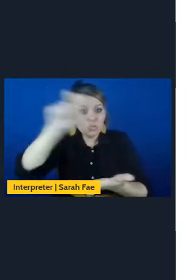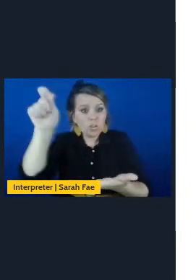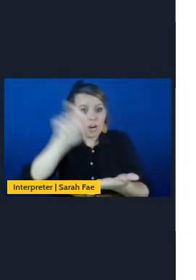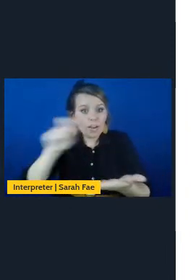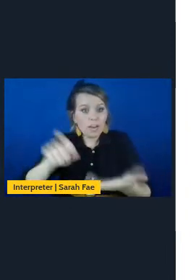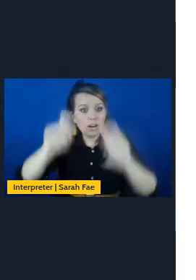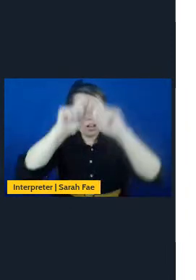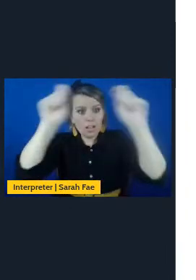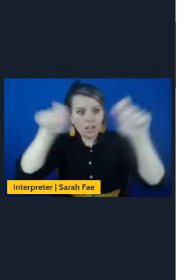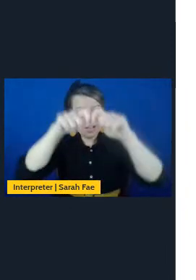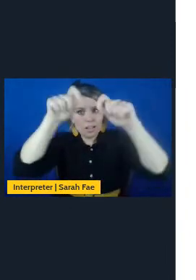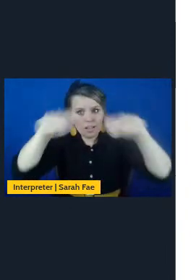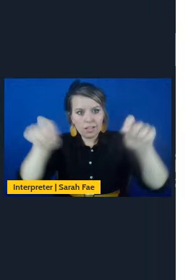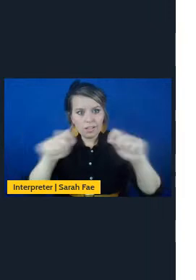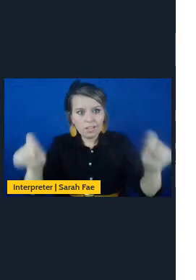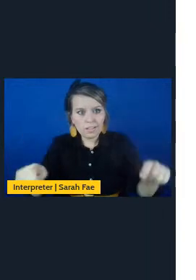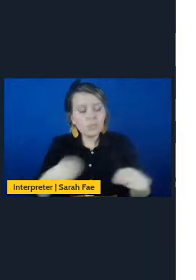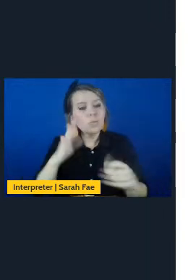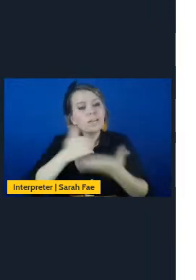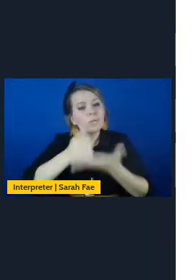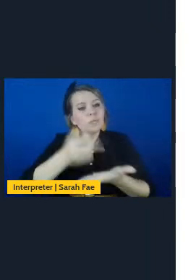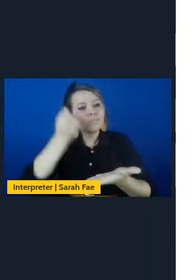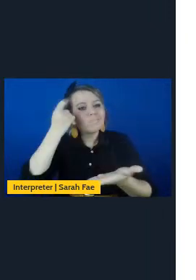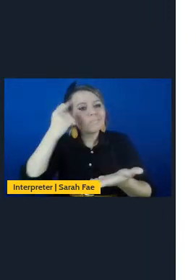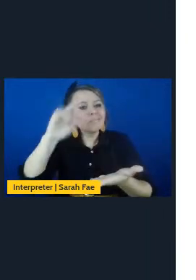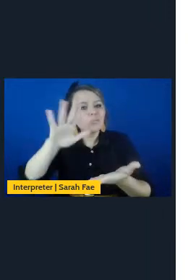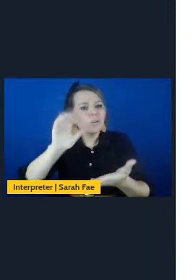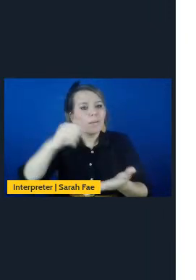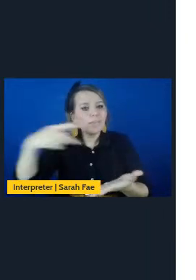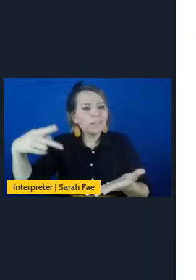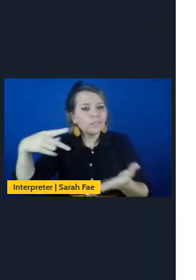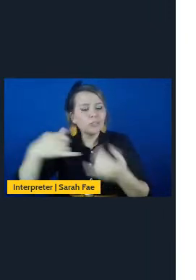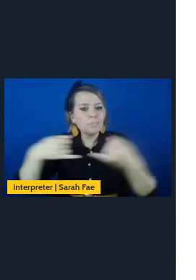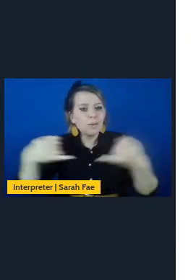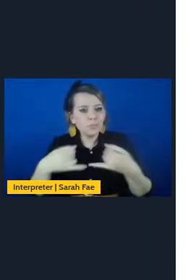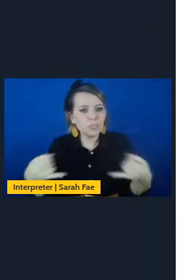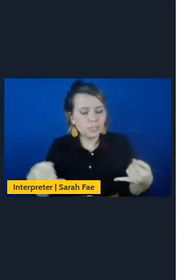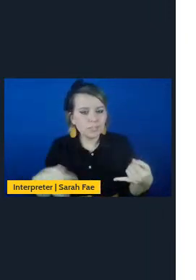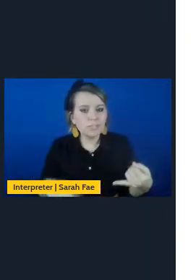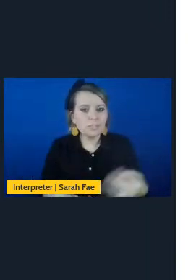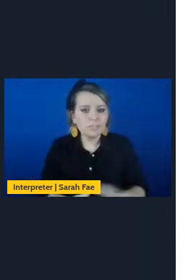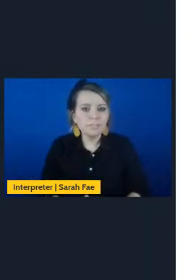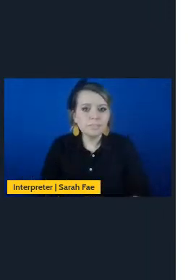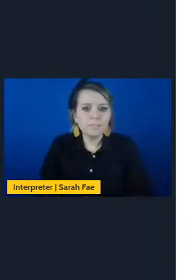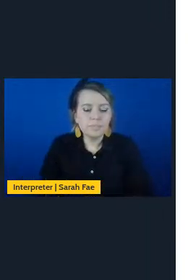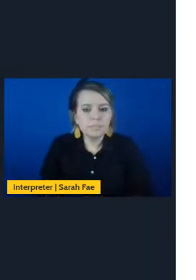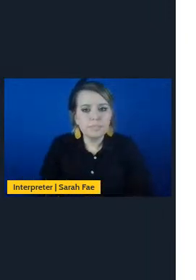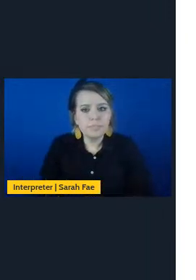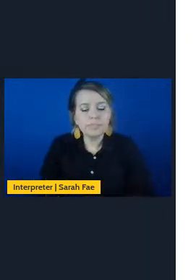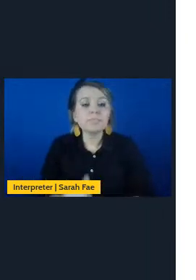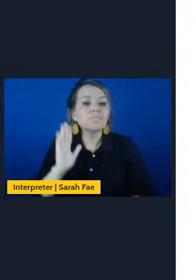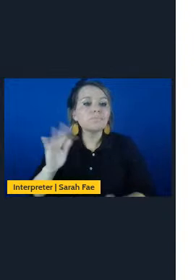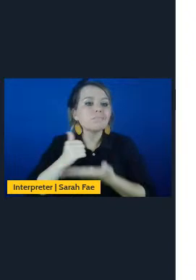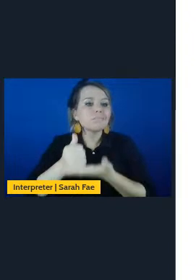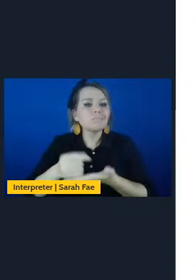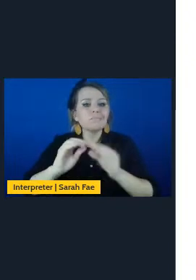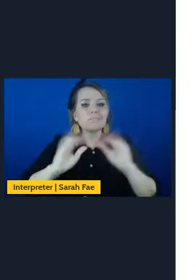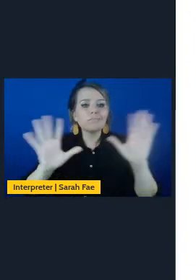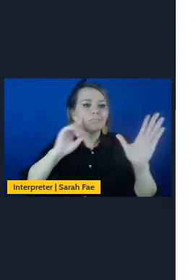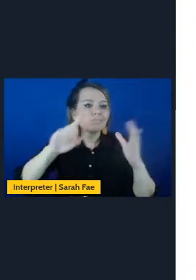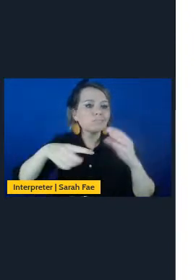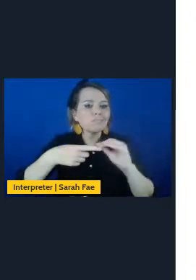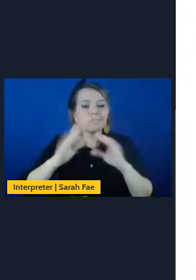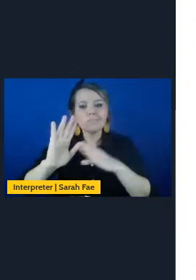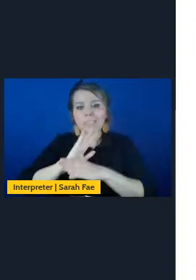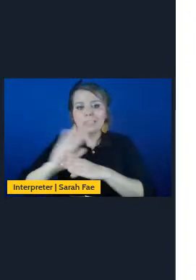application boundaries. And you can use techniques from team topologies, such as thinking about business domain